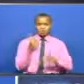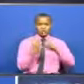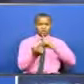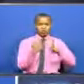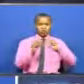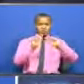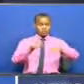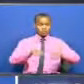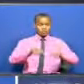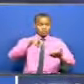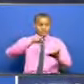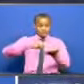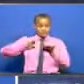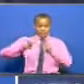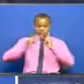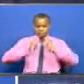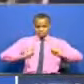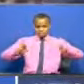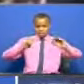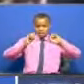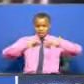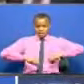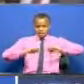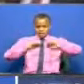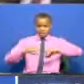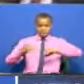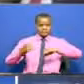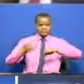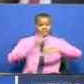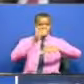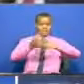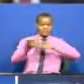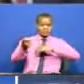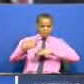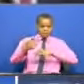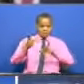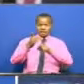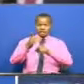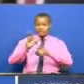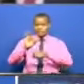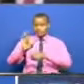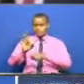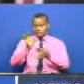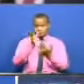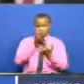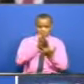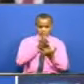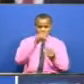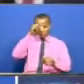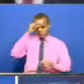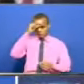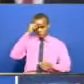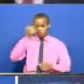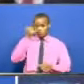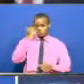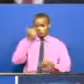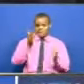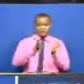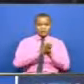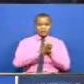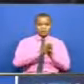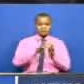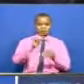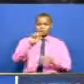the Comprehensive Peace Agreement on October 3rd this year between the government of Sudan and the Sudanese Revolutionary